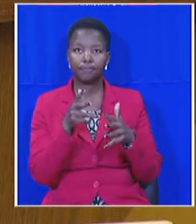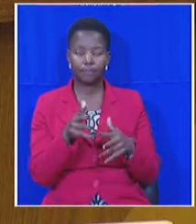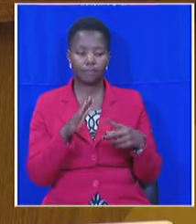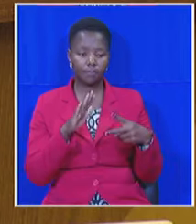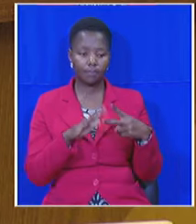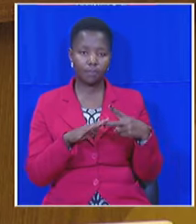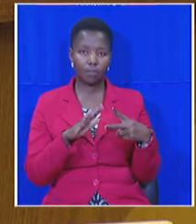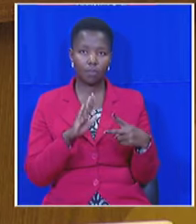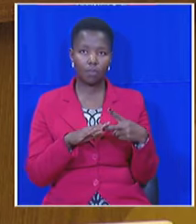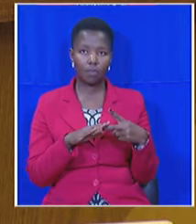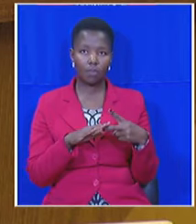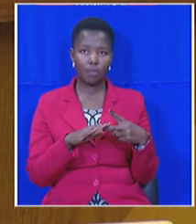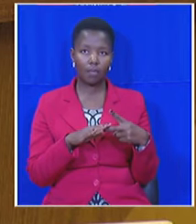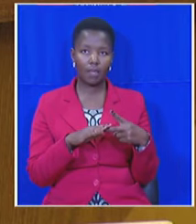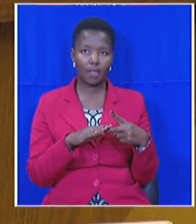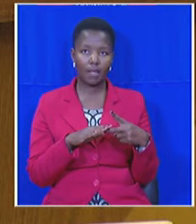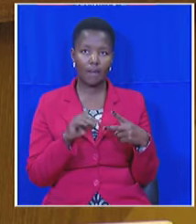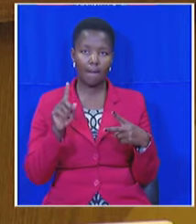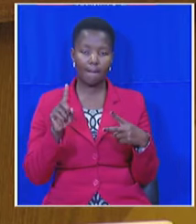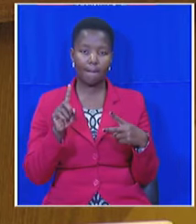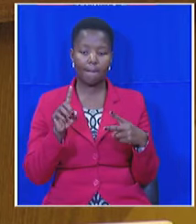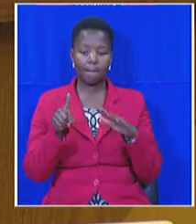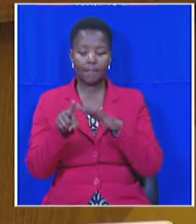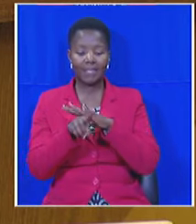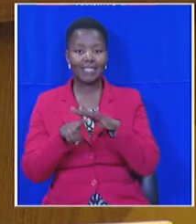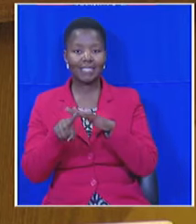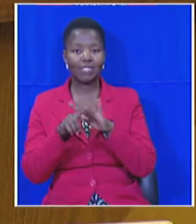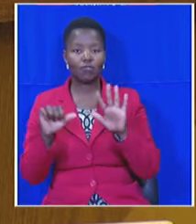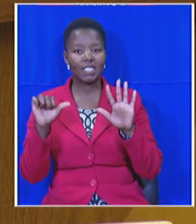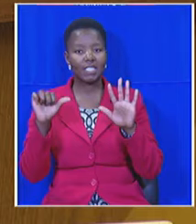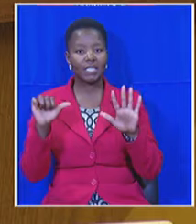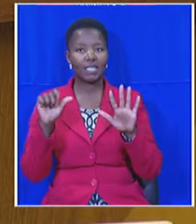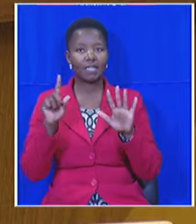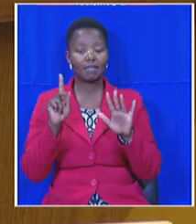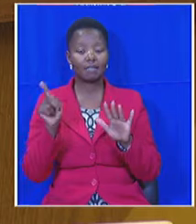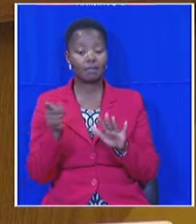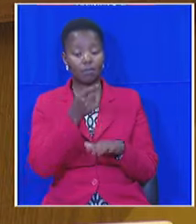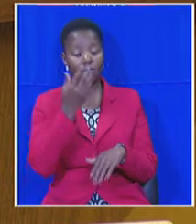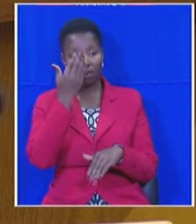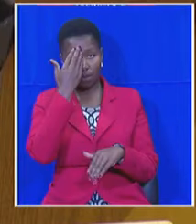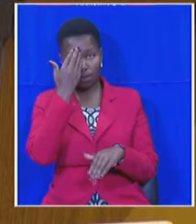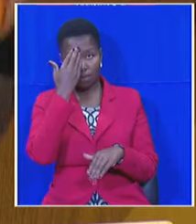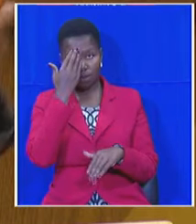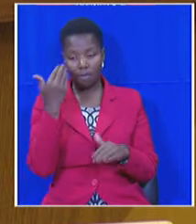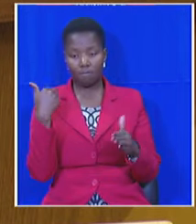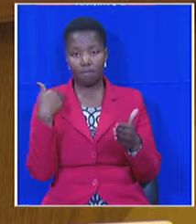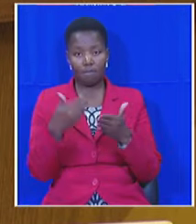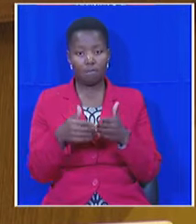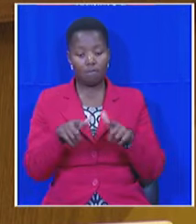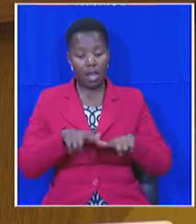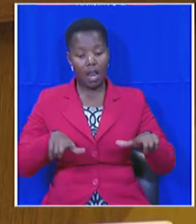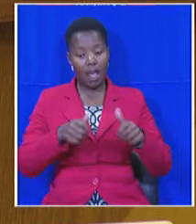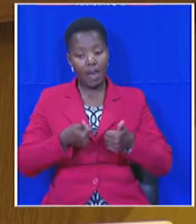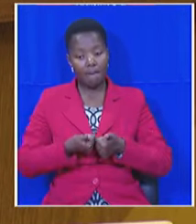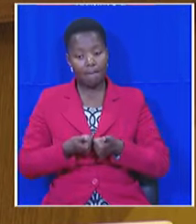further. The people of District 6, we all know and understand restitution was in process.